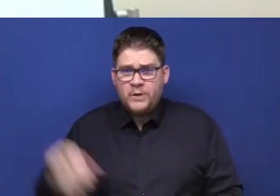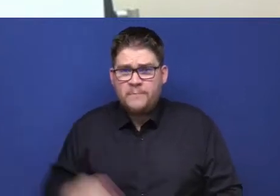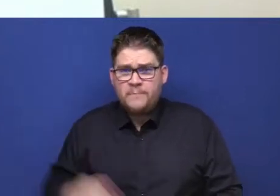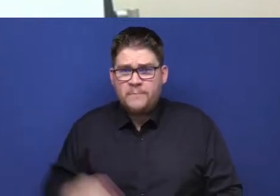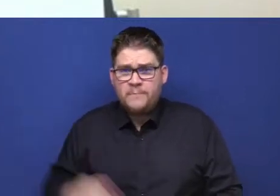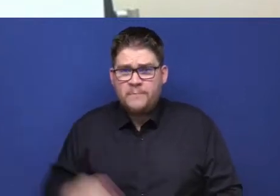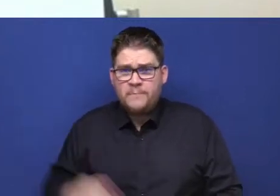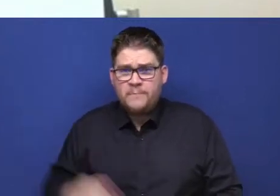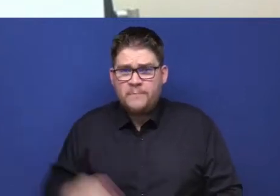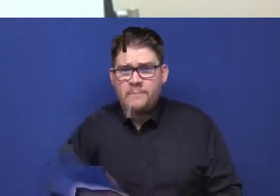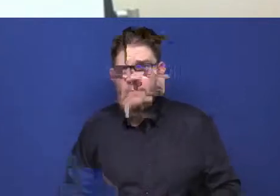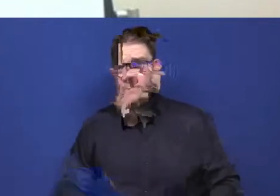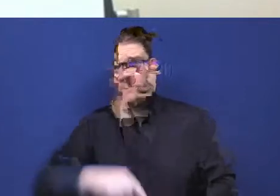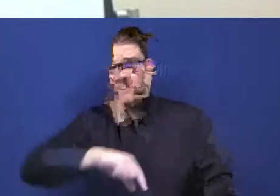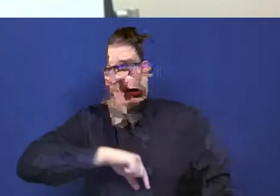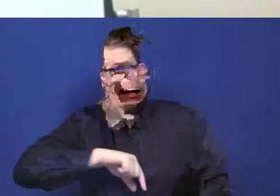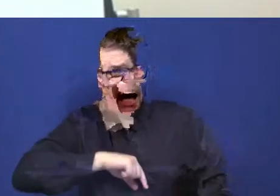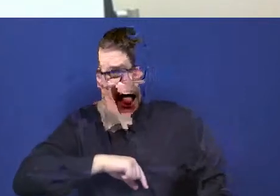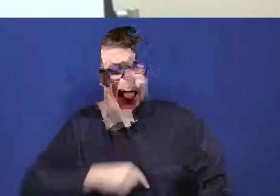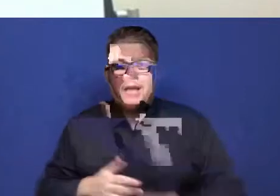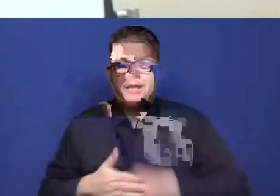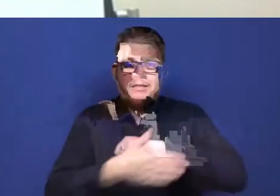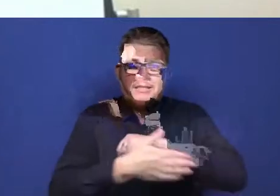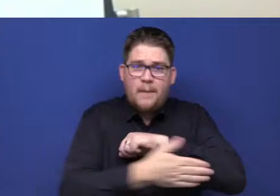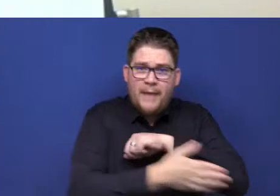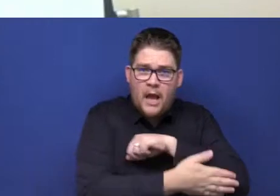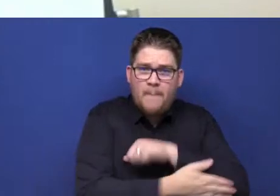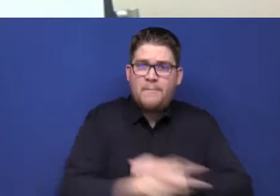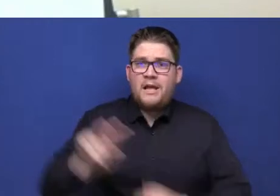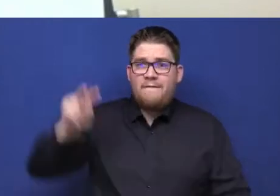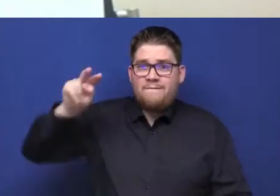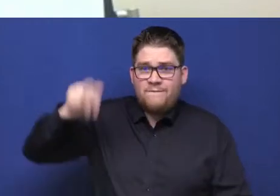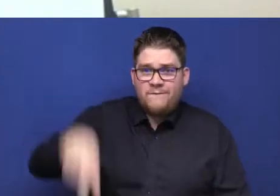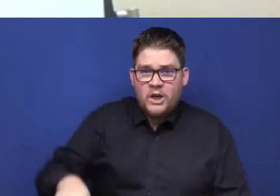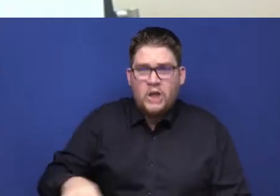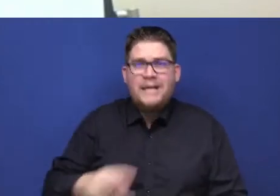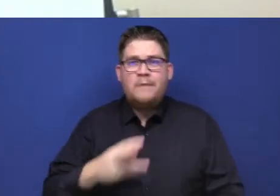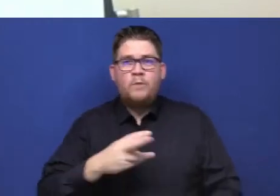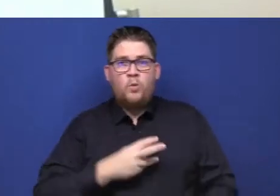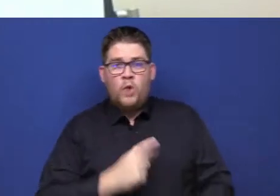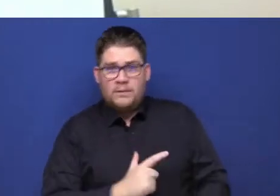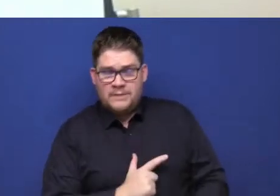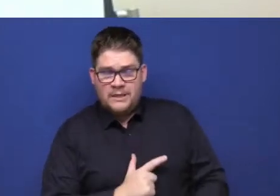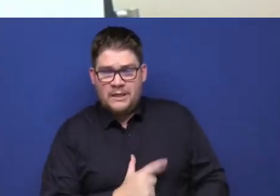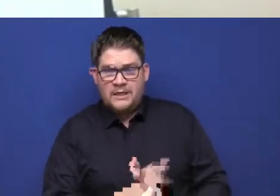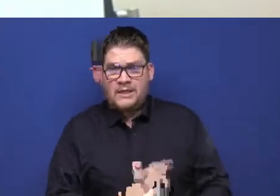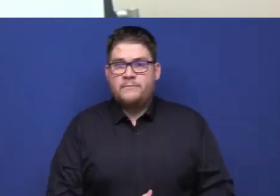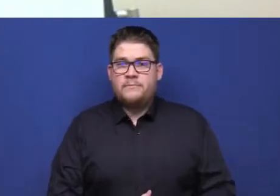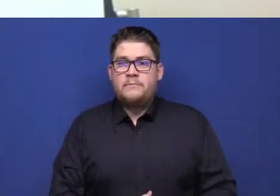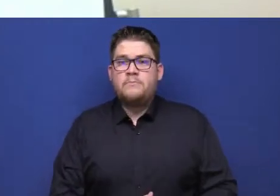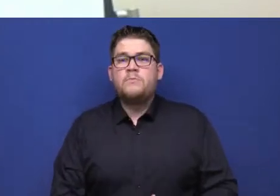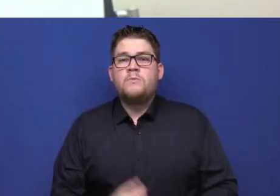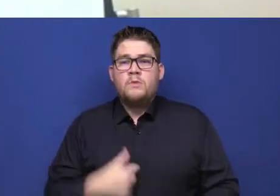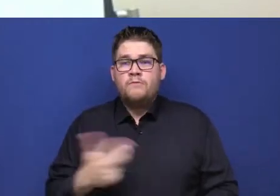interior and 1 additional group lodging facility located in the southwest region of BC. And we currently